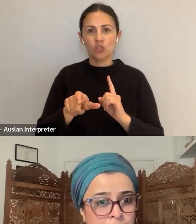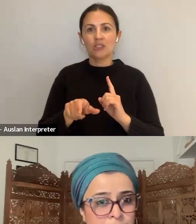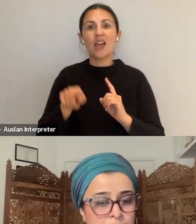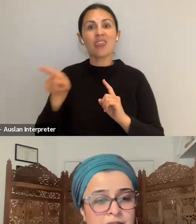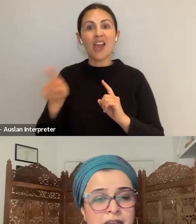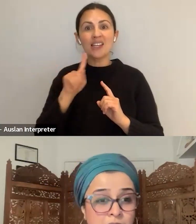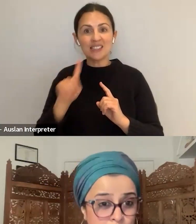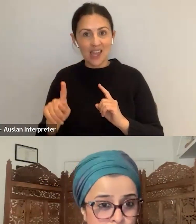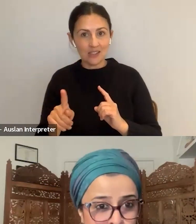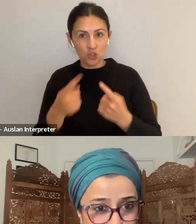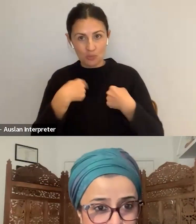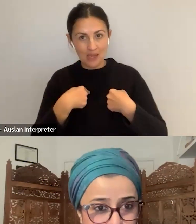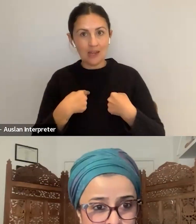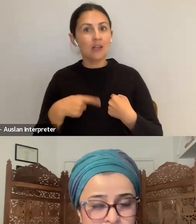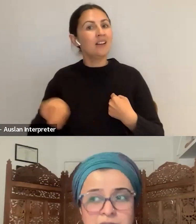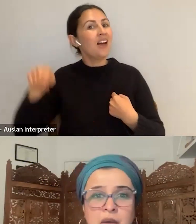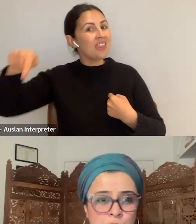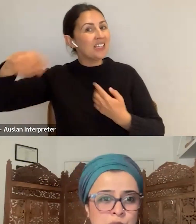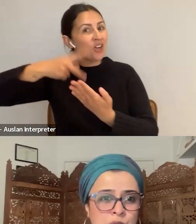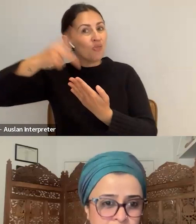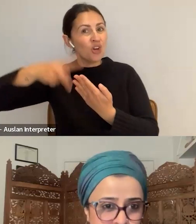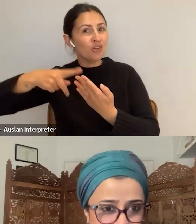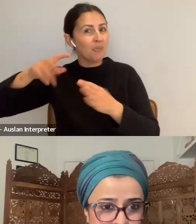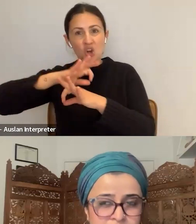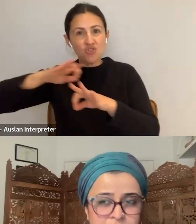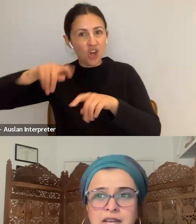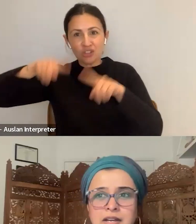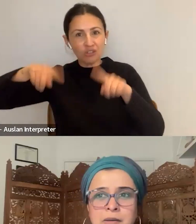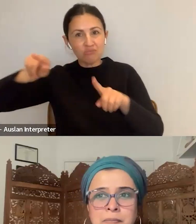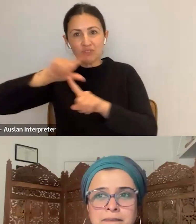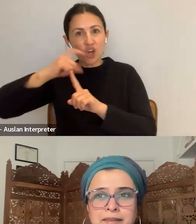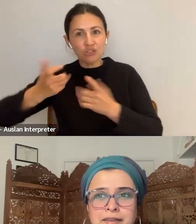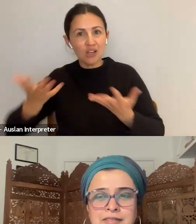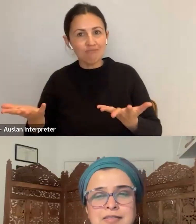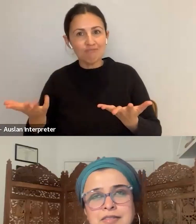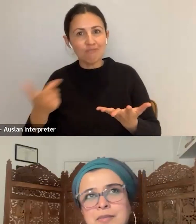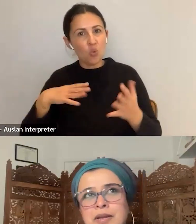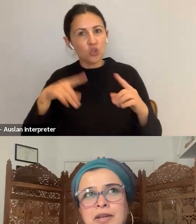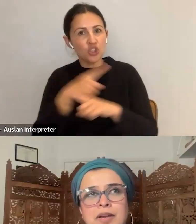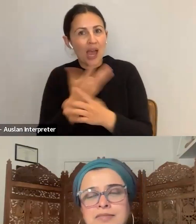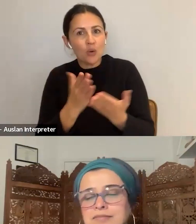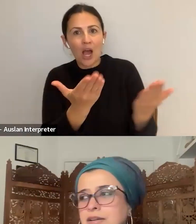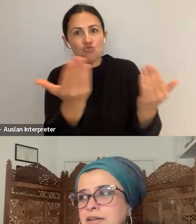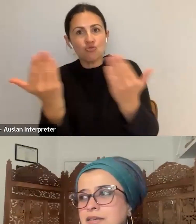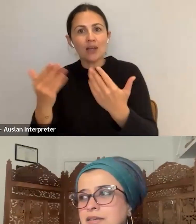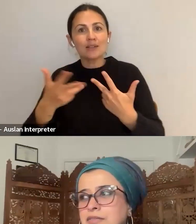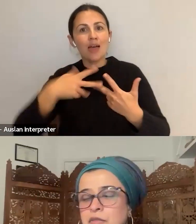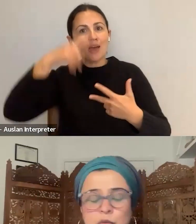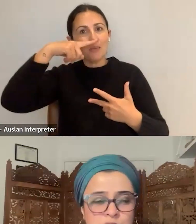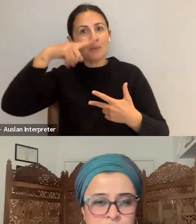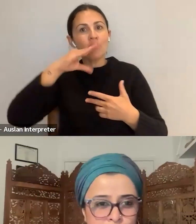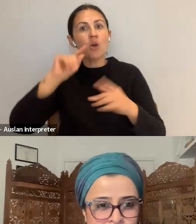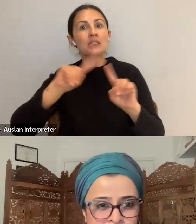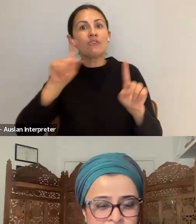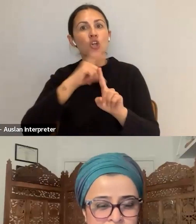this program, culturally diverse specifically, and we would really like to change that. And so this, I mean,